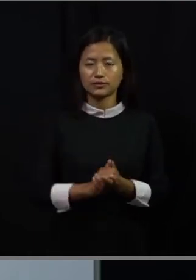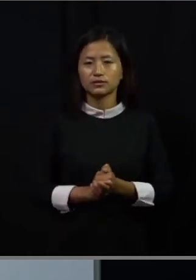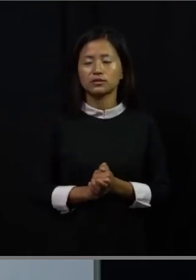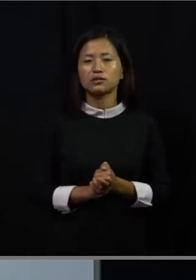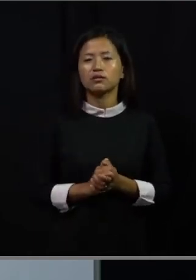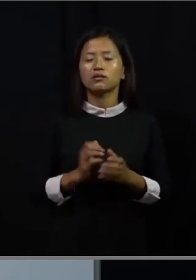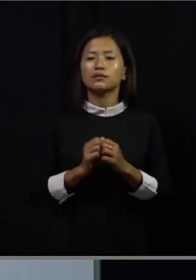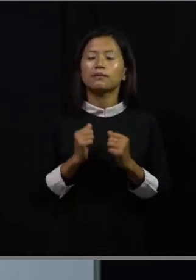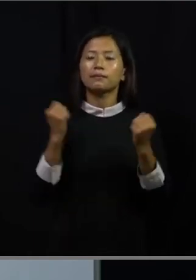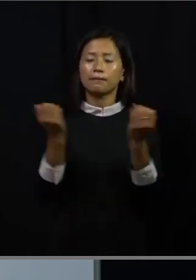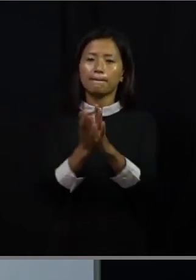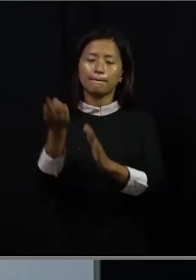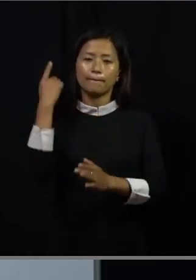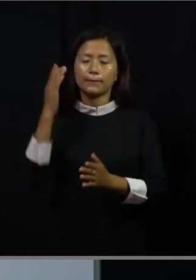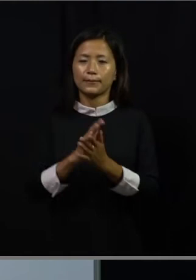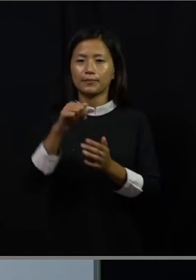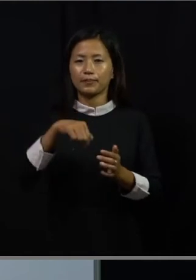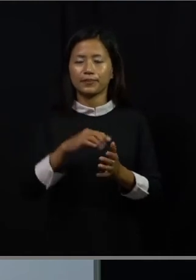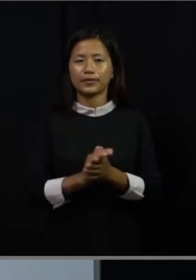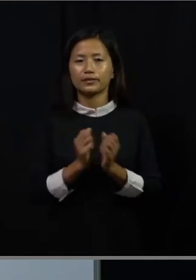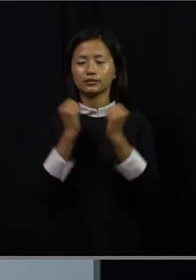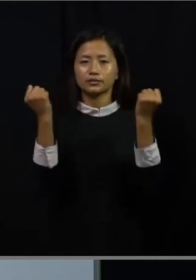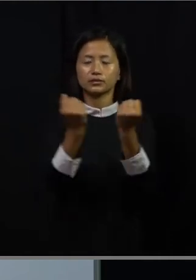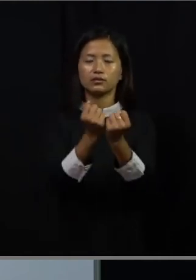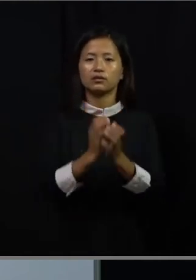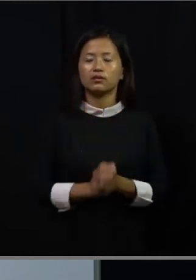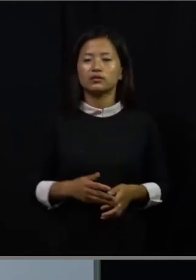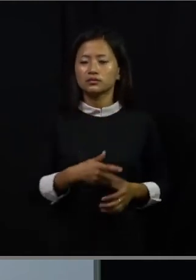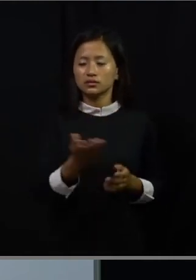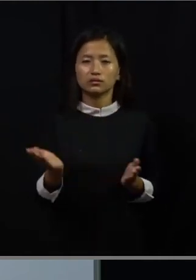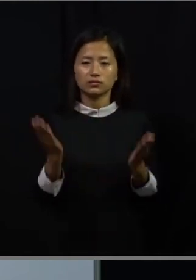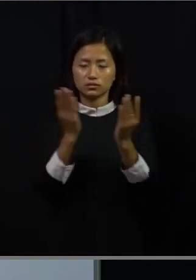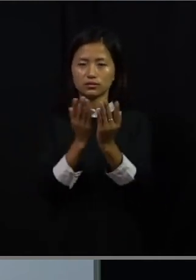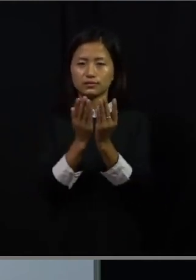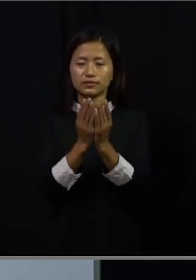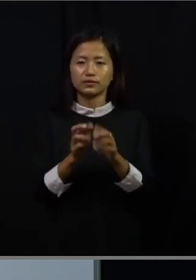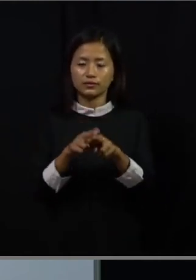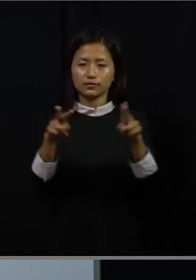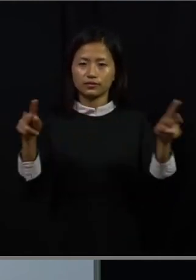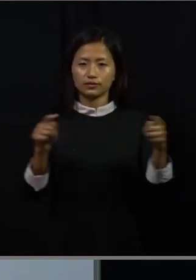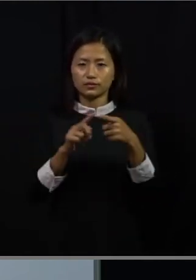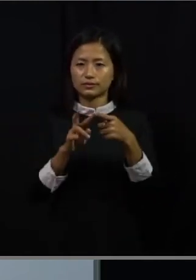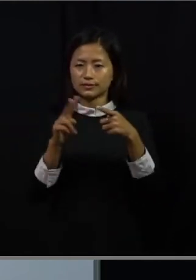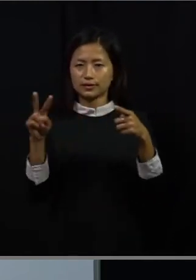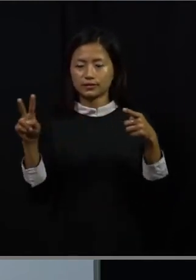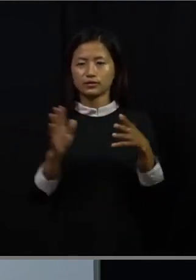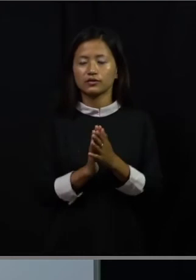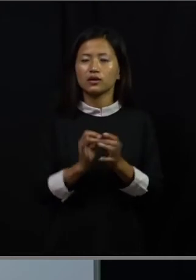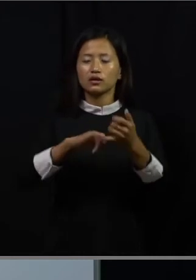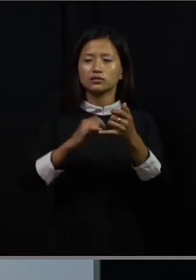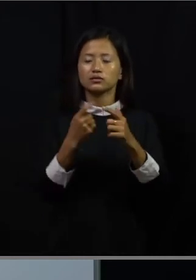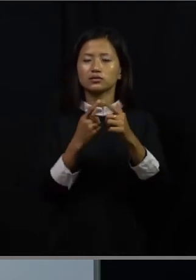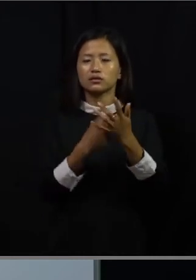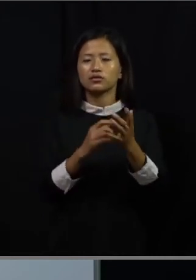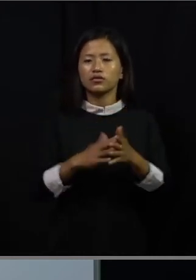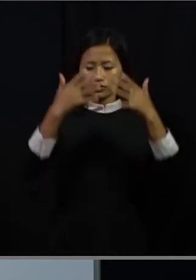past societies transformed into the present society. Or they also study about the different types of structures